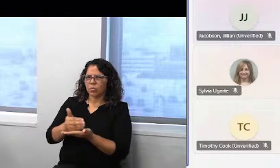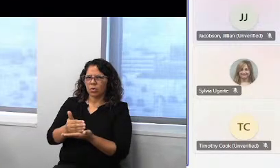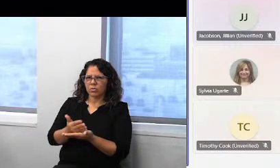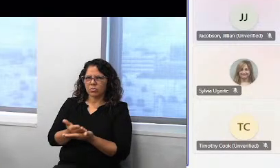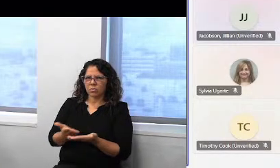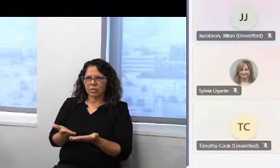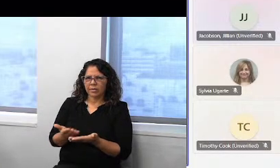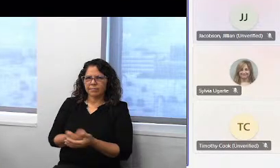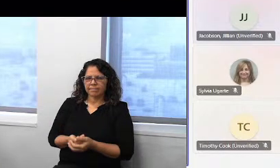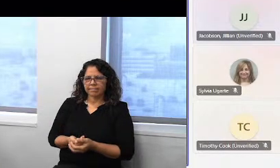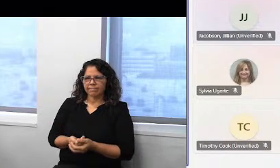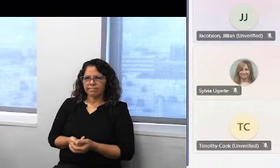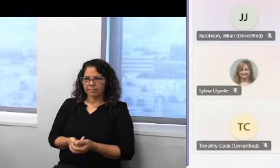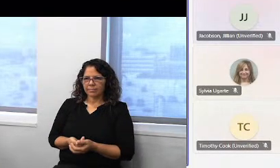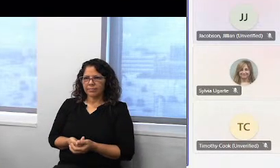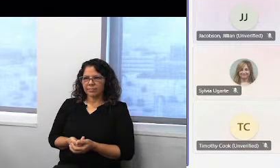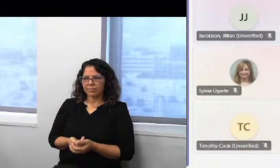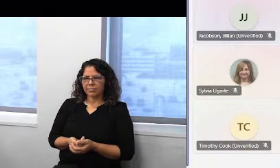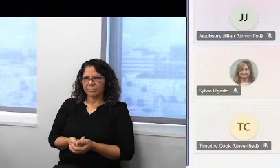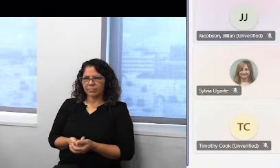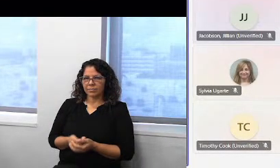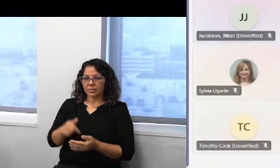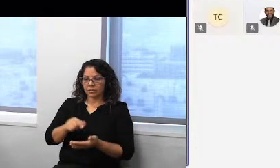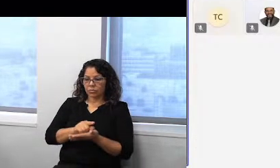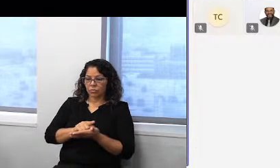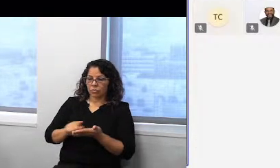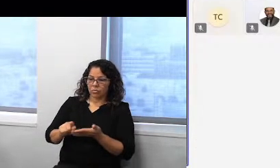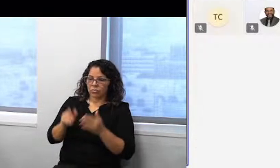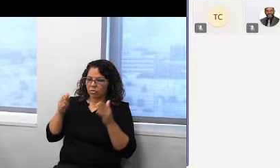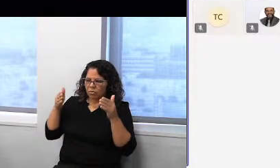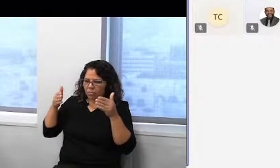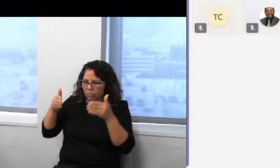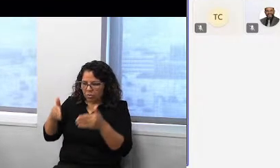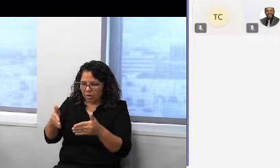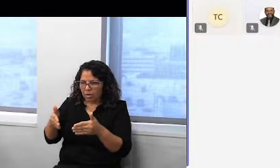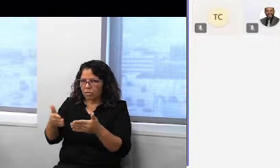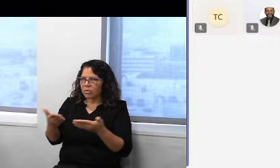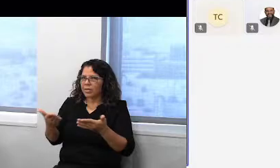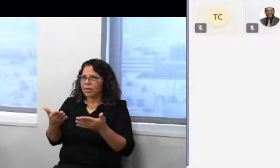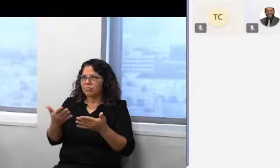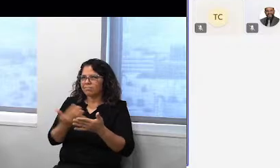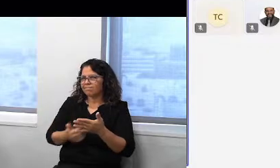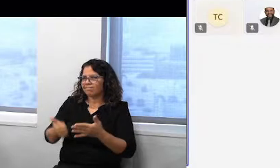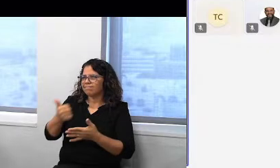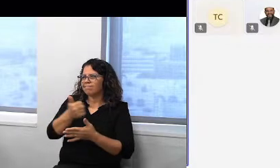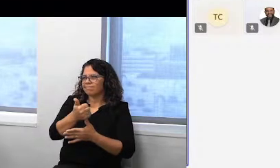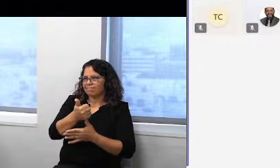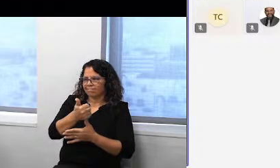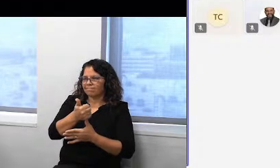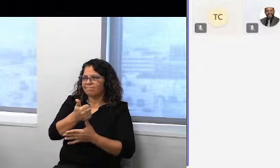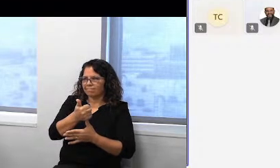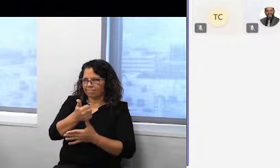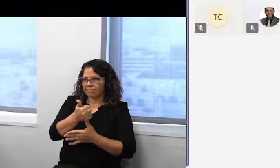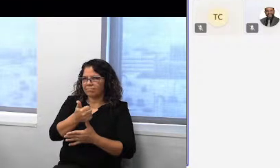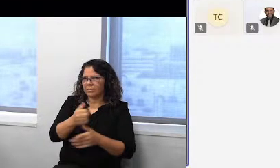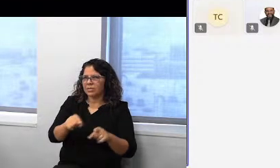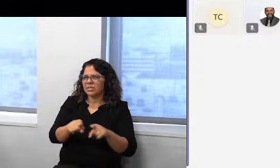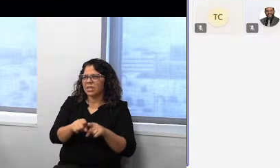focused on, this prioritization issue in terms of, near-term reliability needs that need to